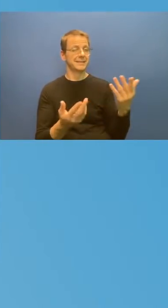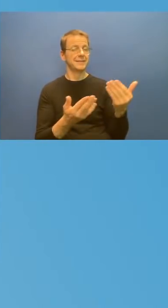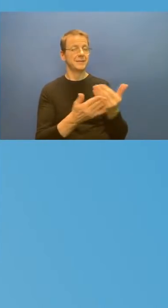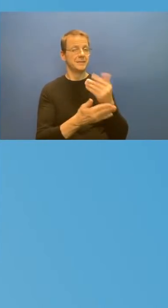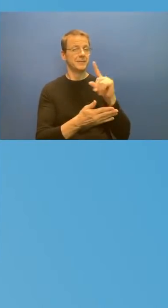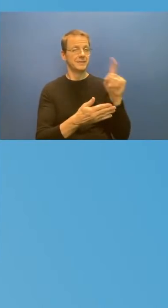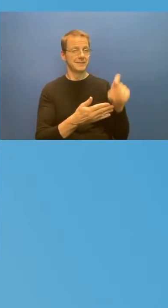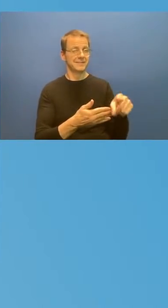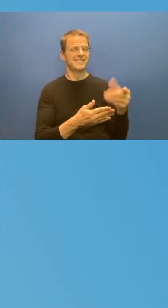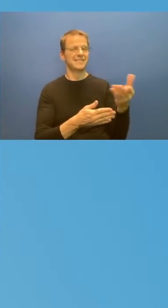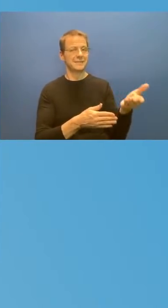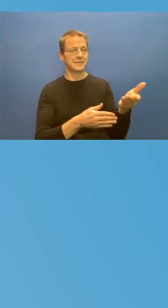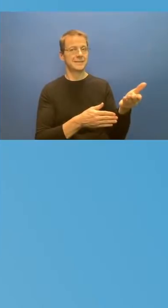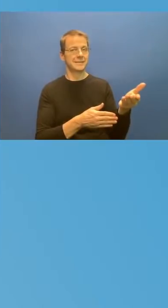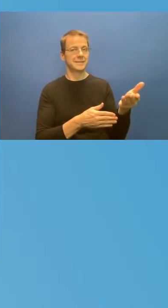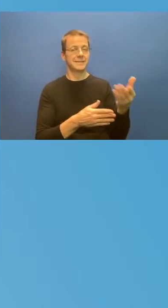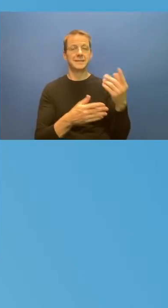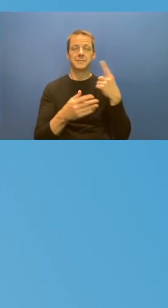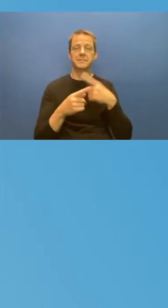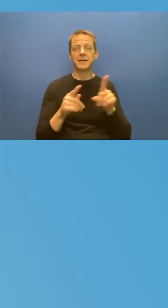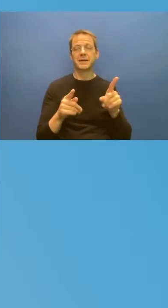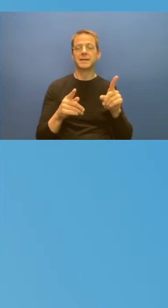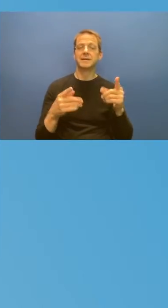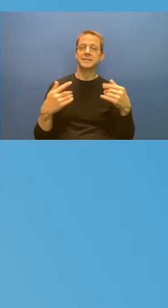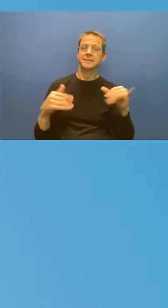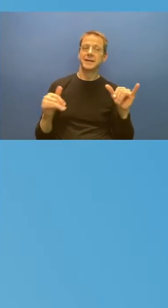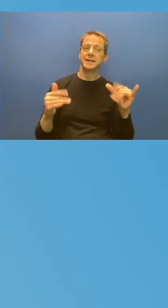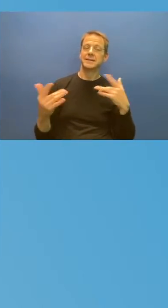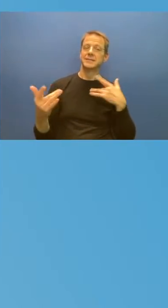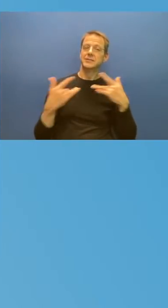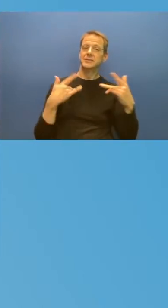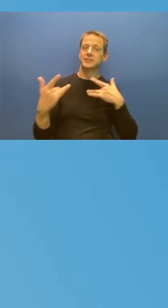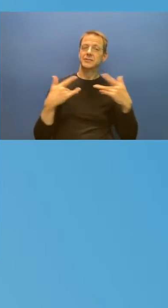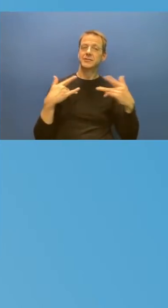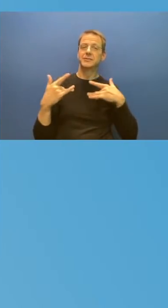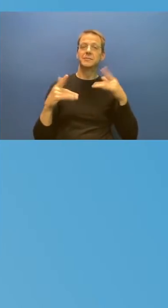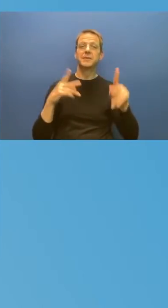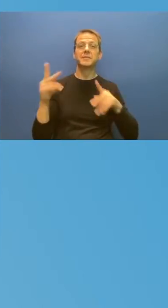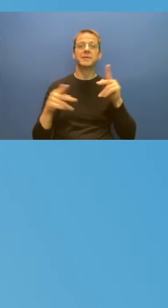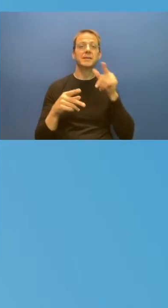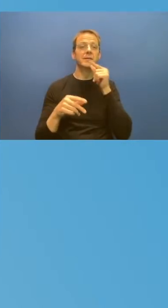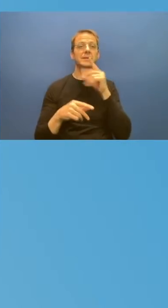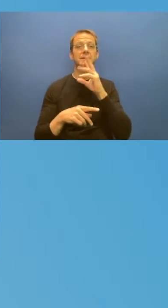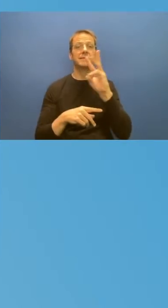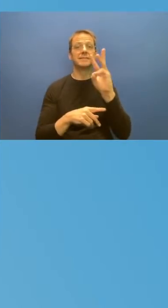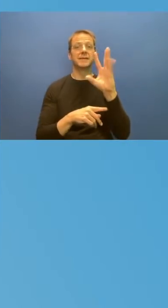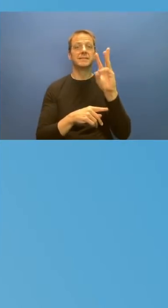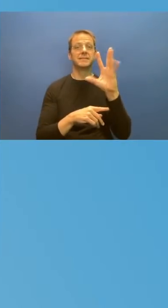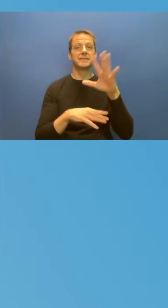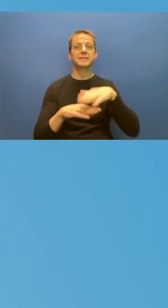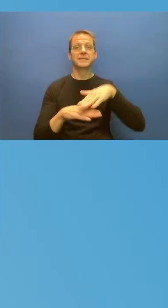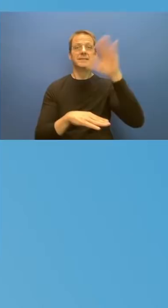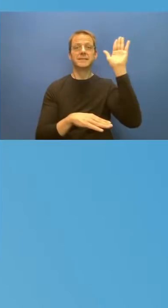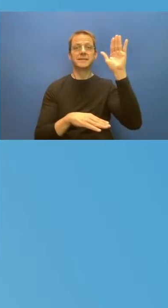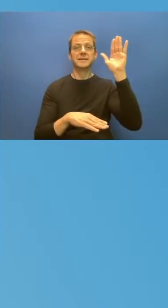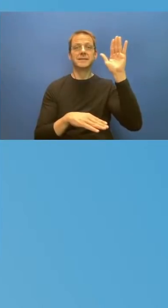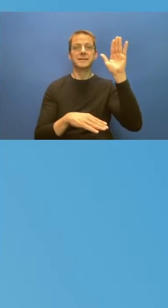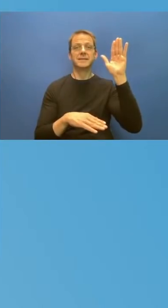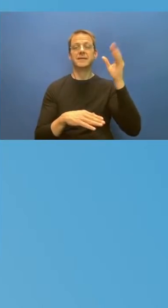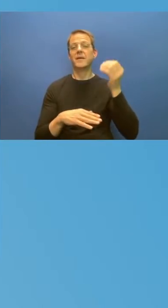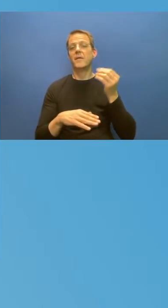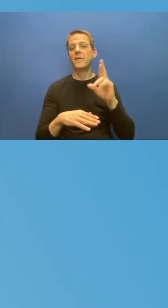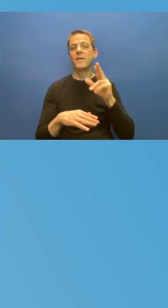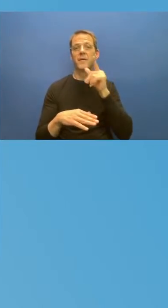over 65, as well as people in vulnerable populations. They for sure should be